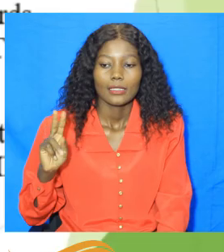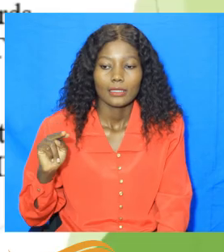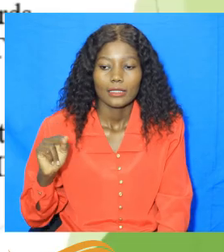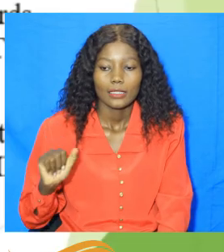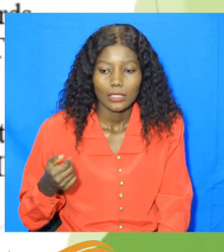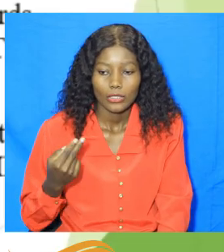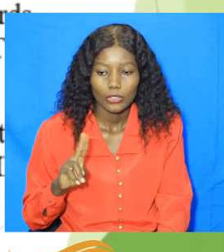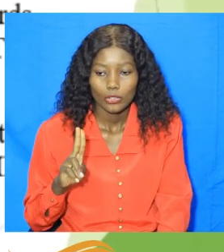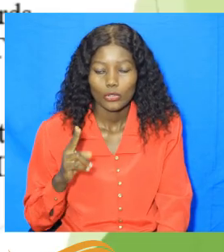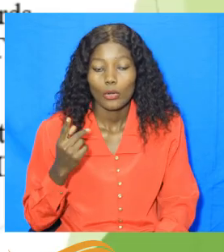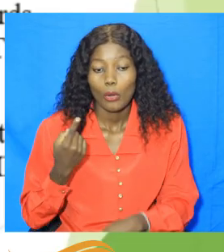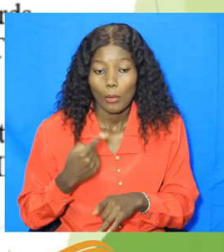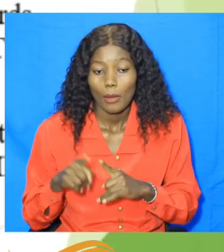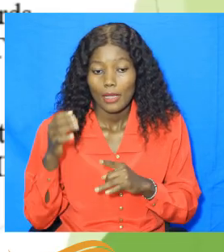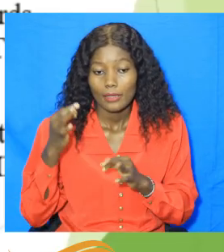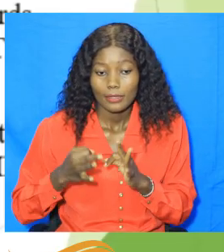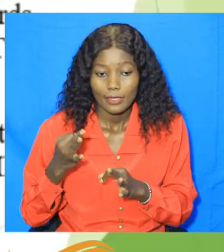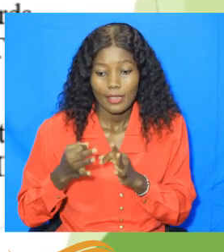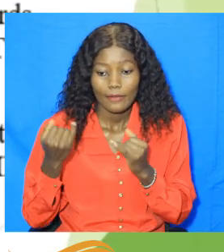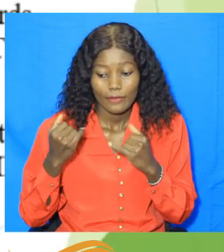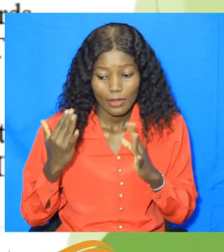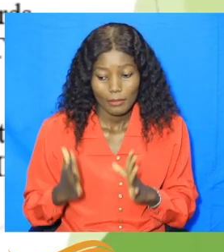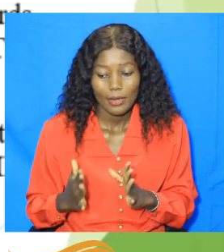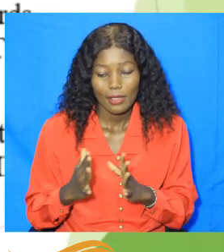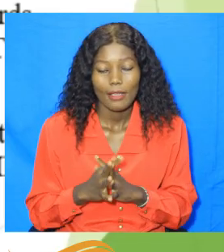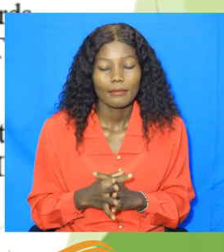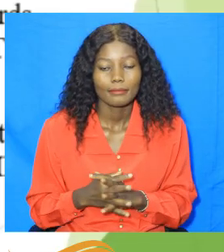in case an athlete